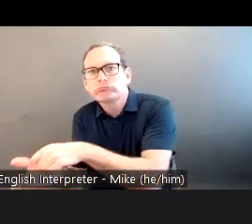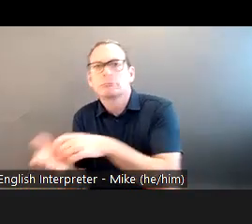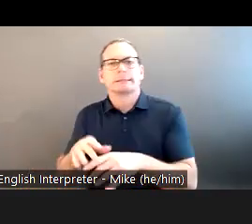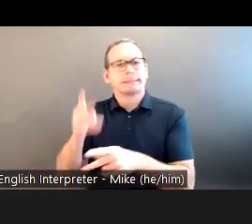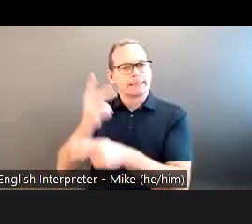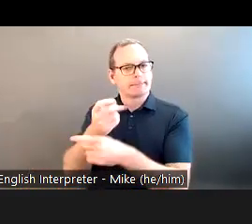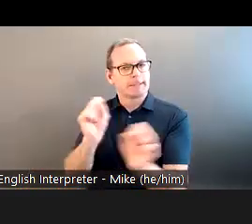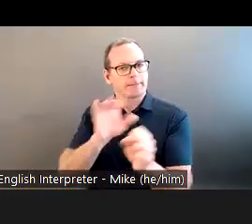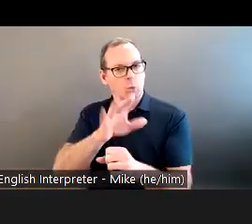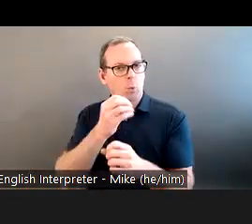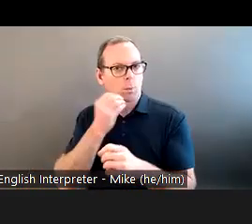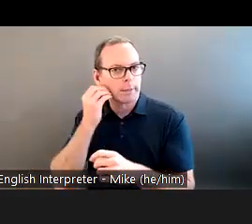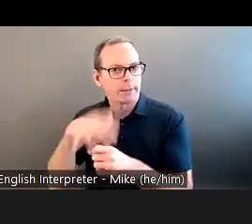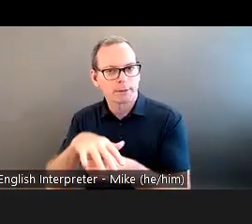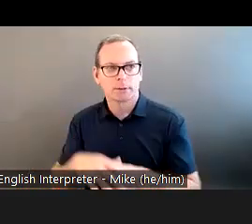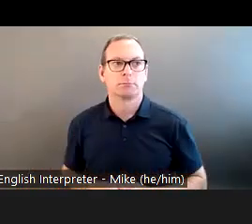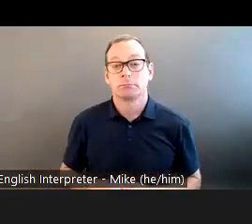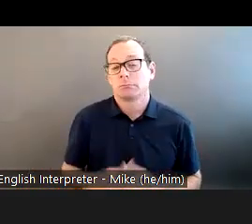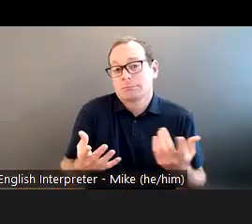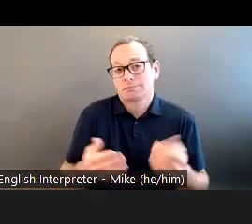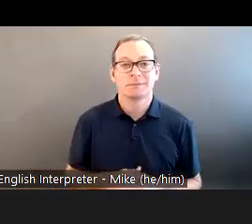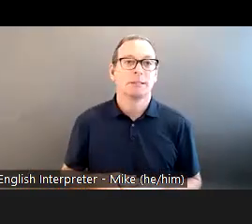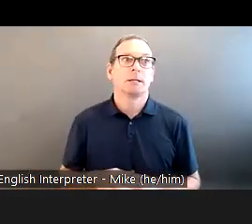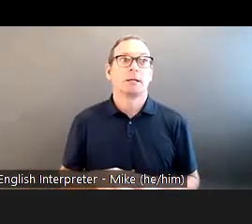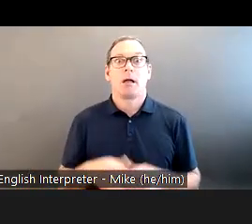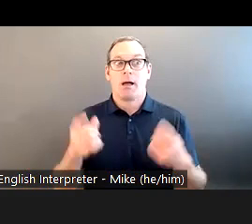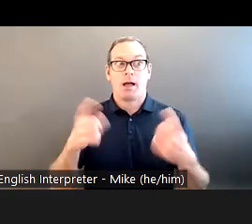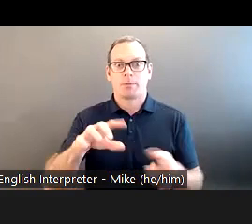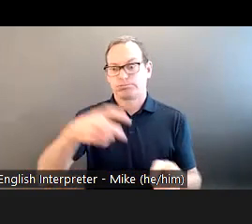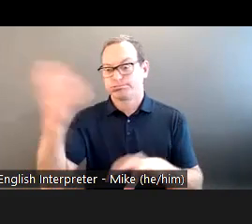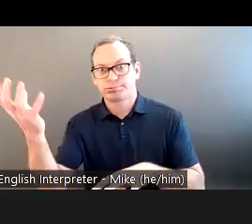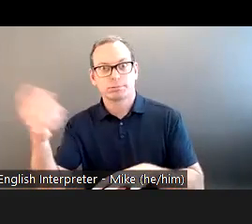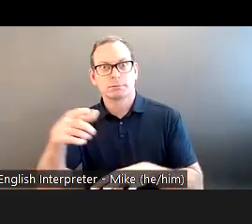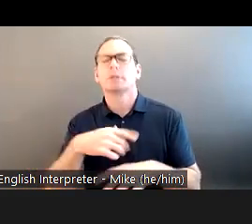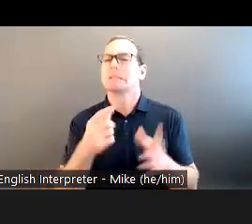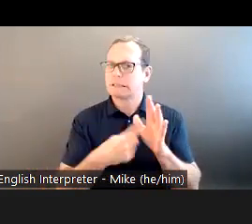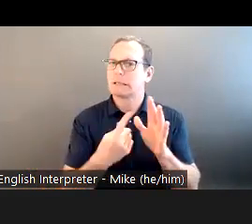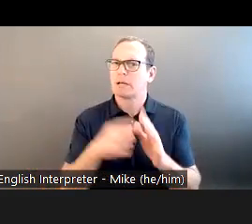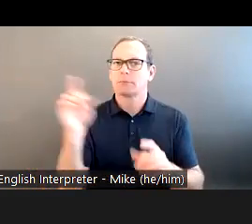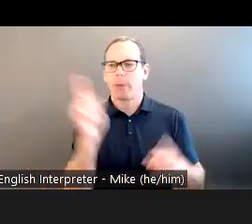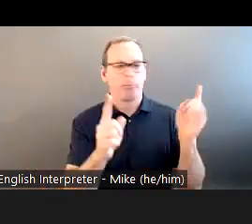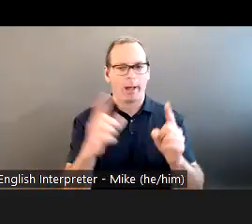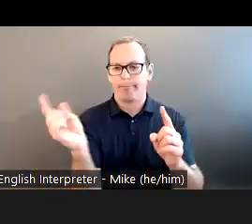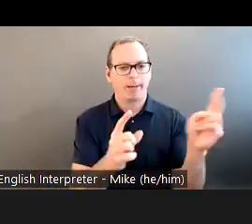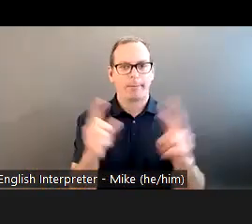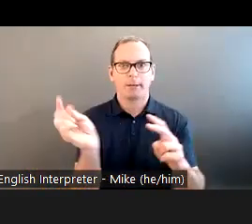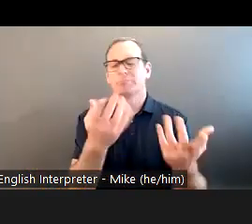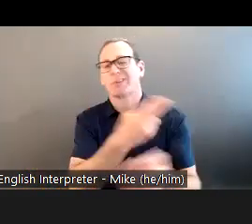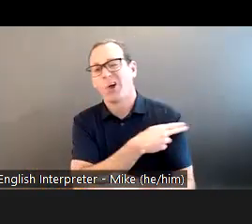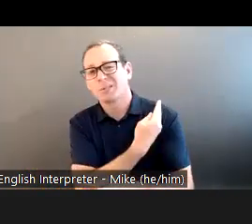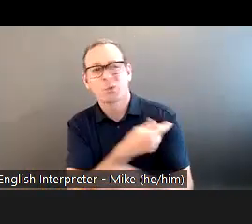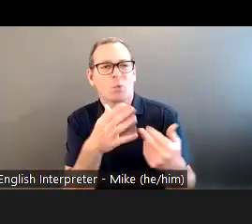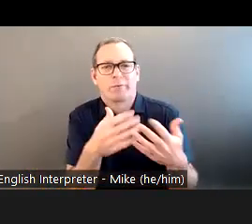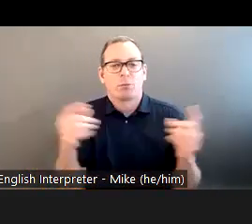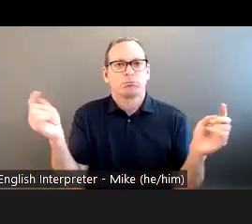members, someone showing up suddenly with a new copy. So communication is really key in this sense. If you've gone through a